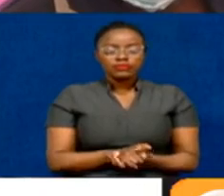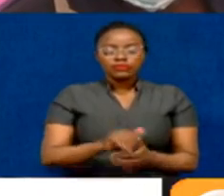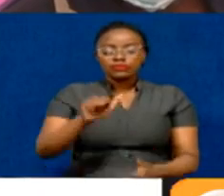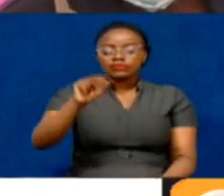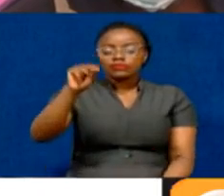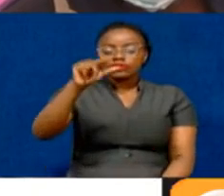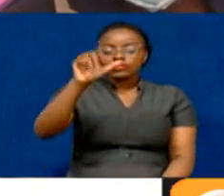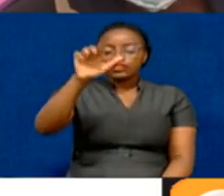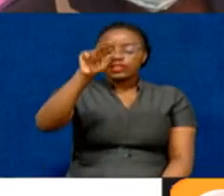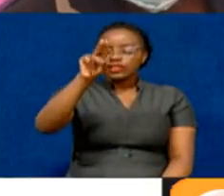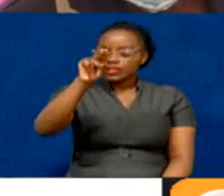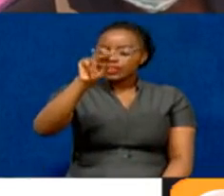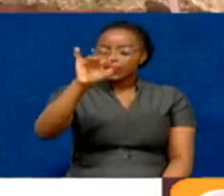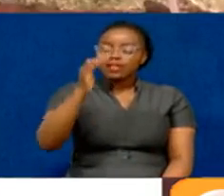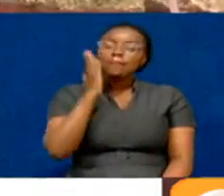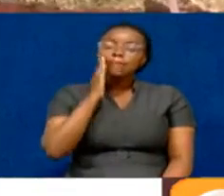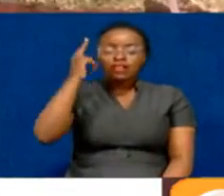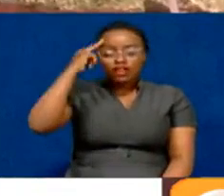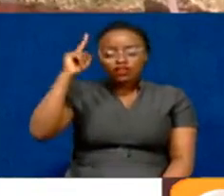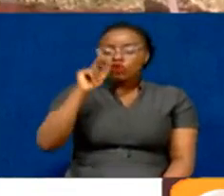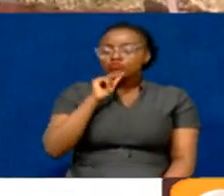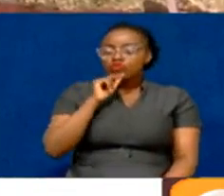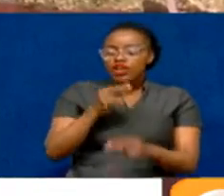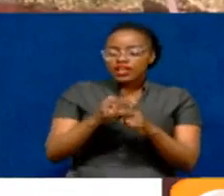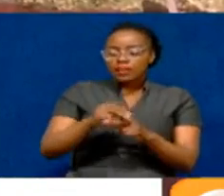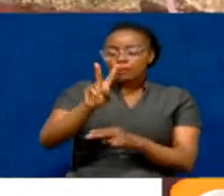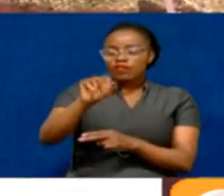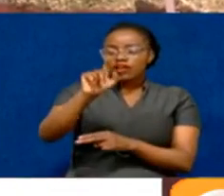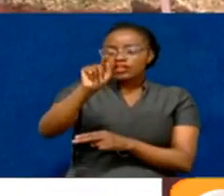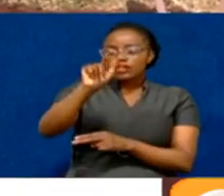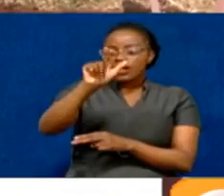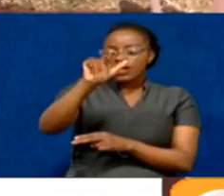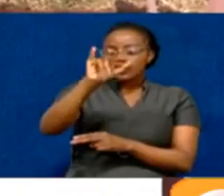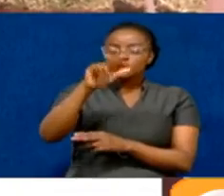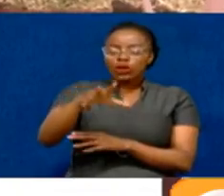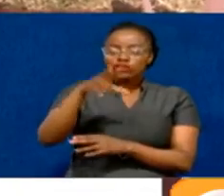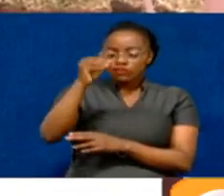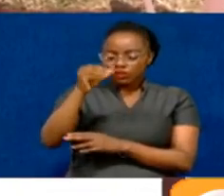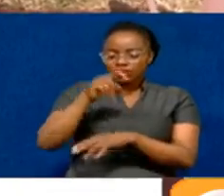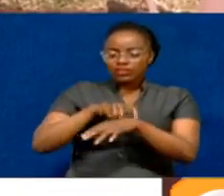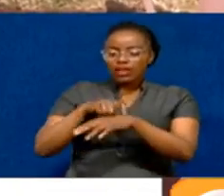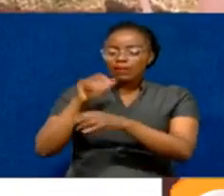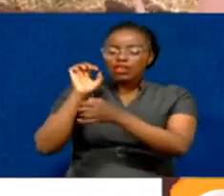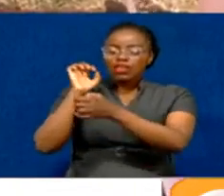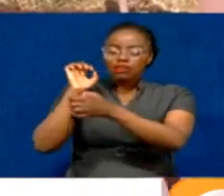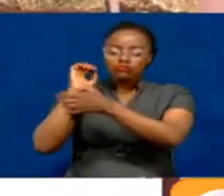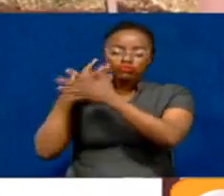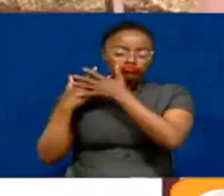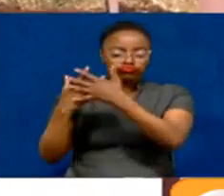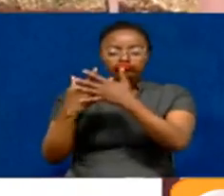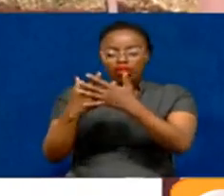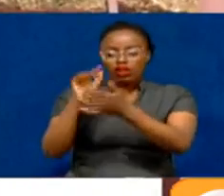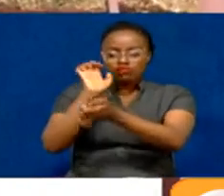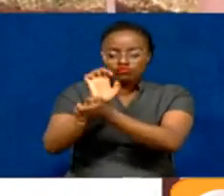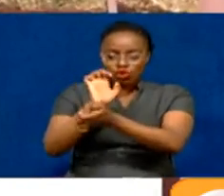Angeline Okinda, mother of 29-year-old Vitalis Okinda, who was discovered dead while in police custody in Bondo, Siaya